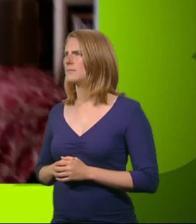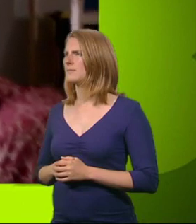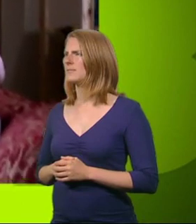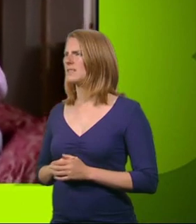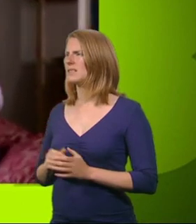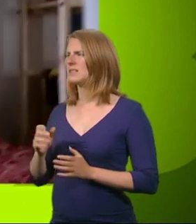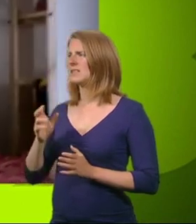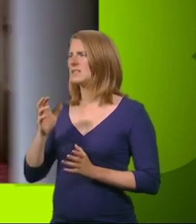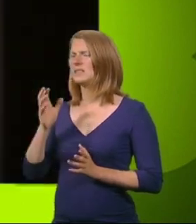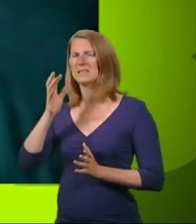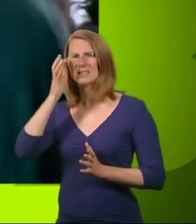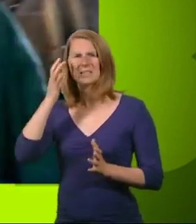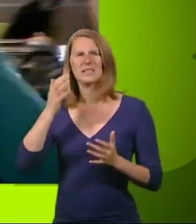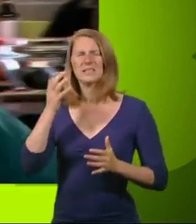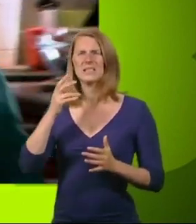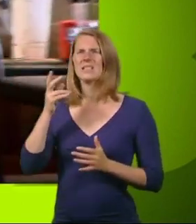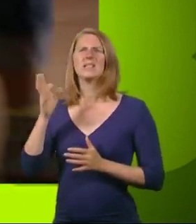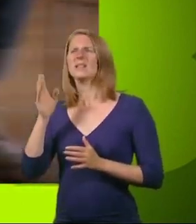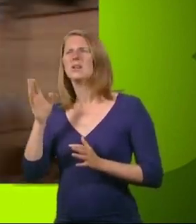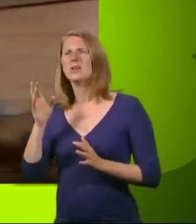I need water. Ow.